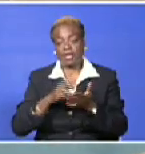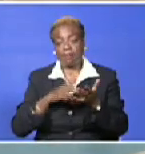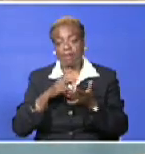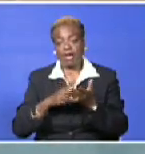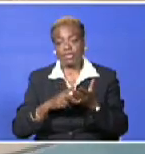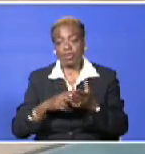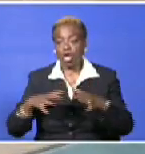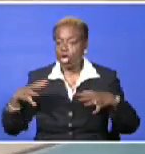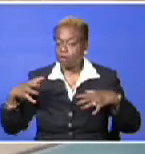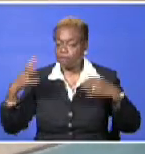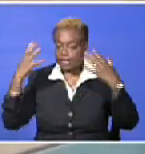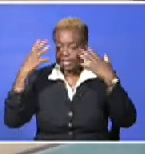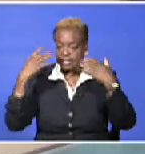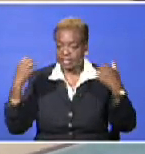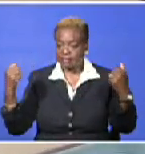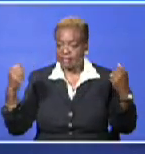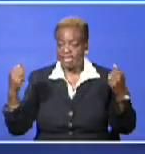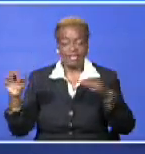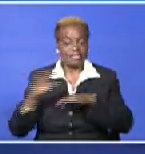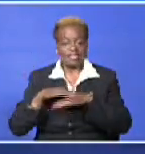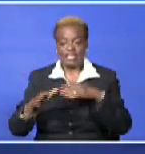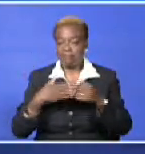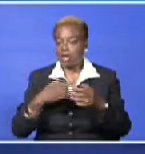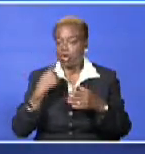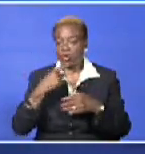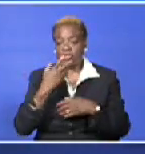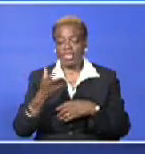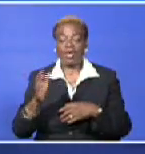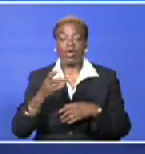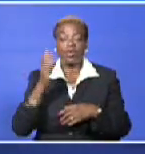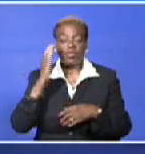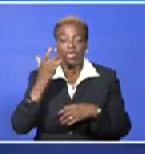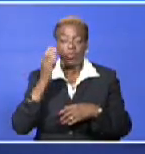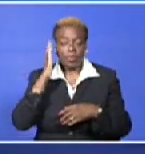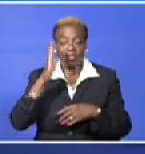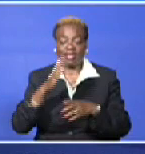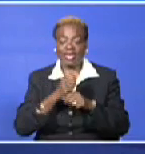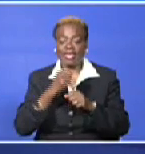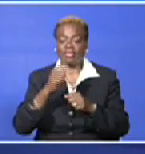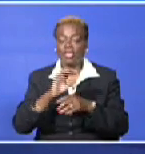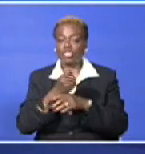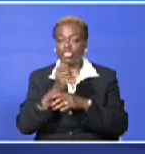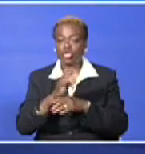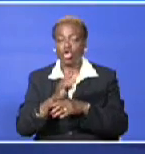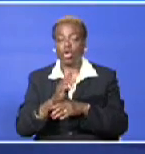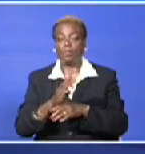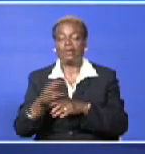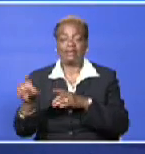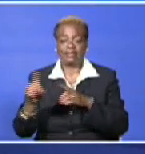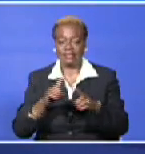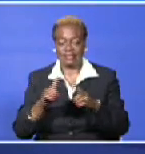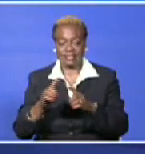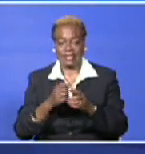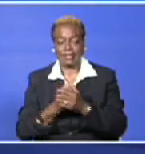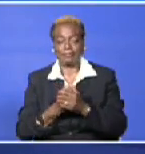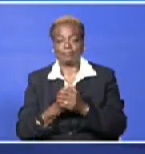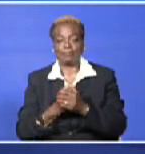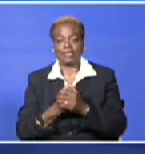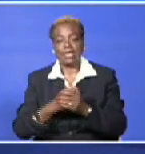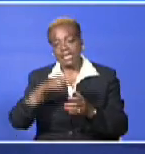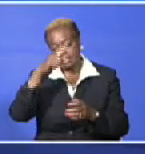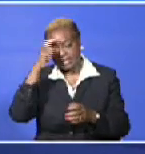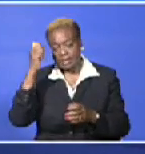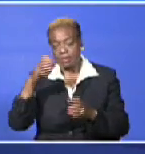matter who they are, we can get the job done. FURMAN is one of the other visiting colleges in town this year for the Summer of Thunder.